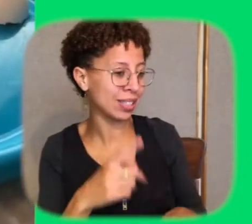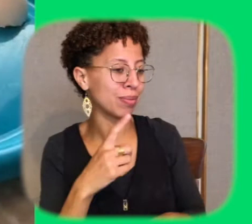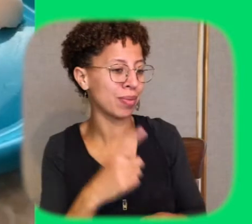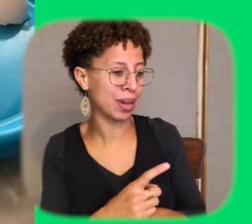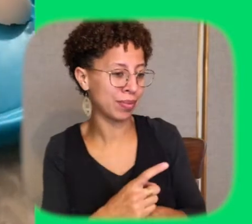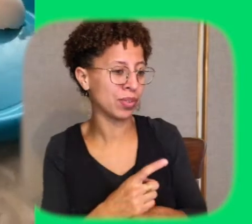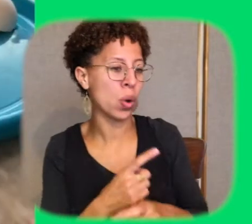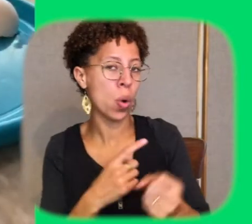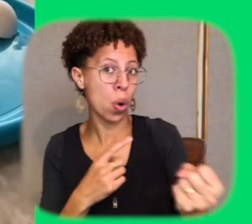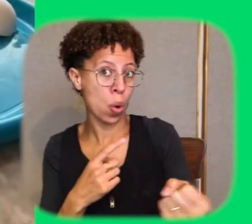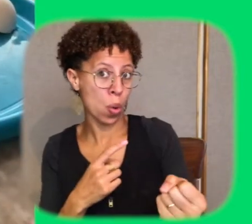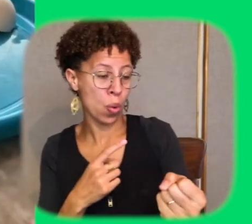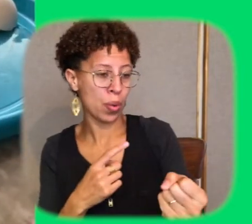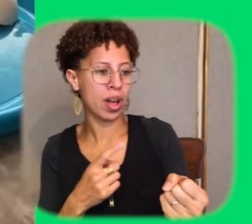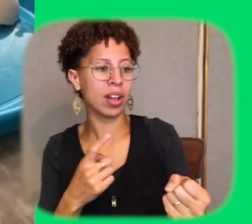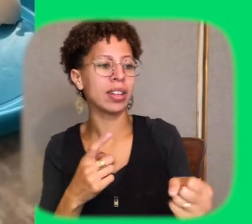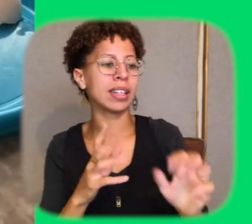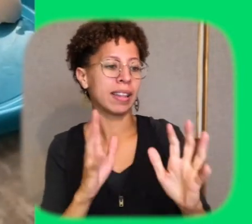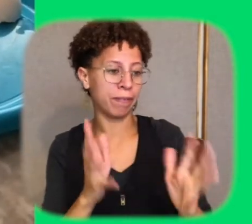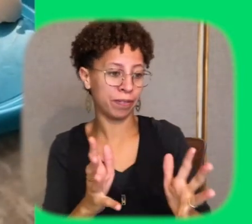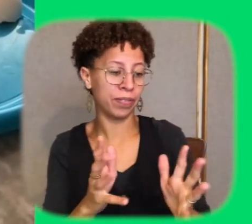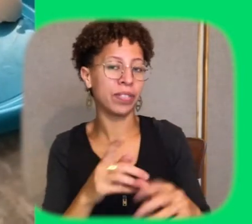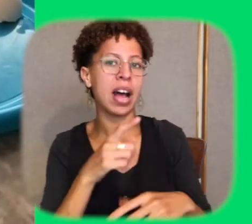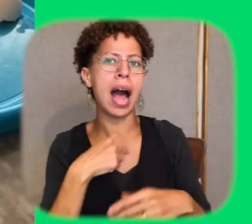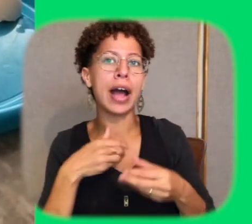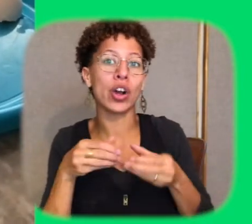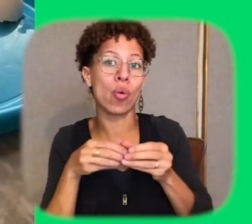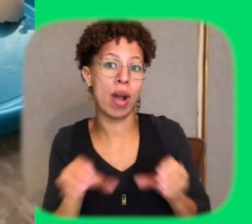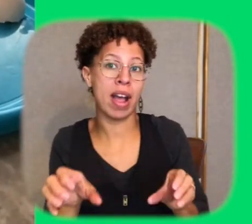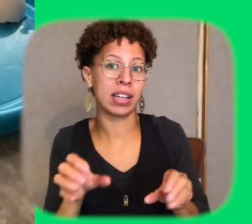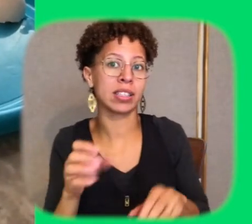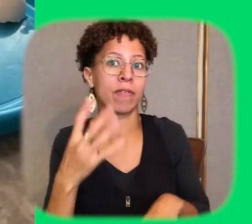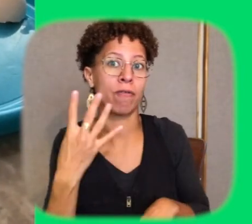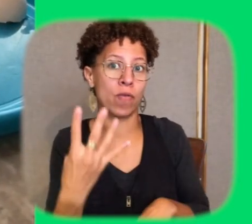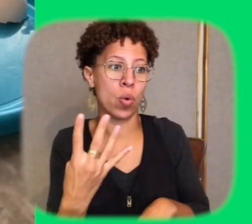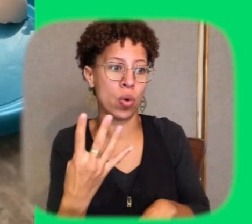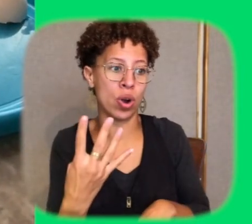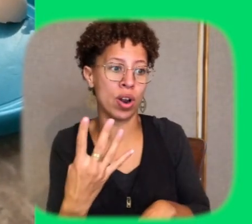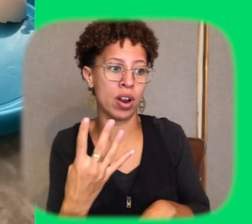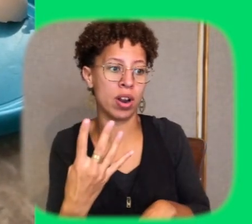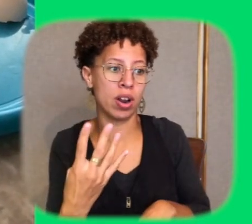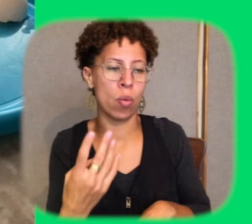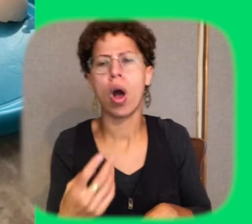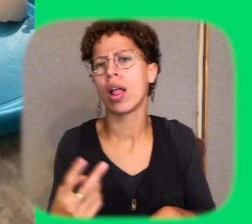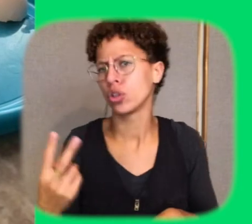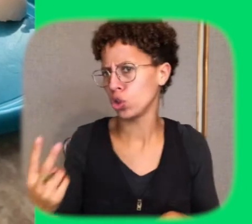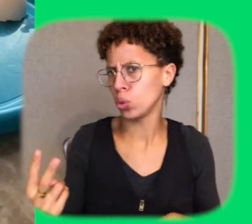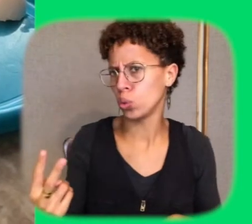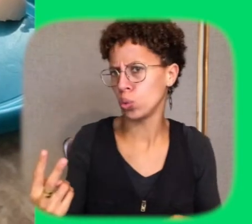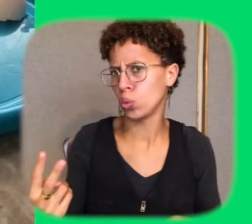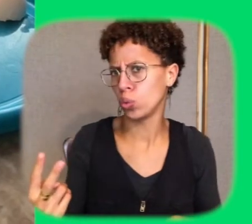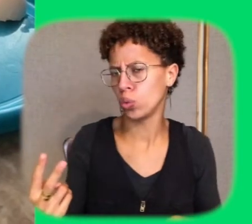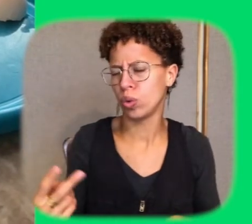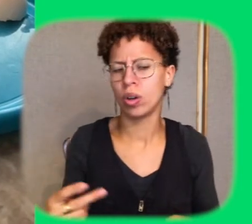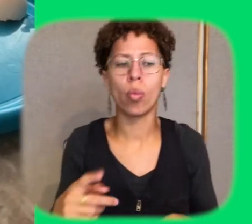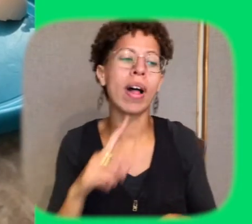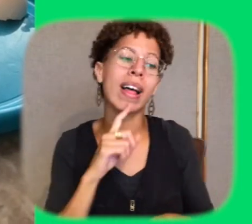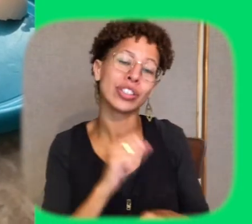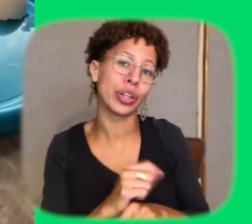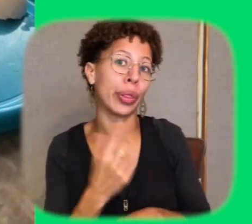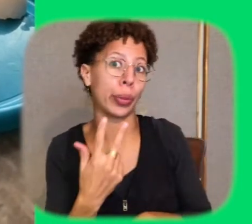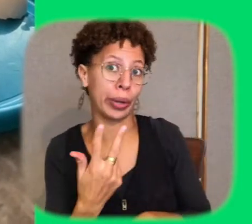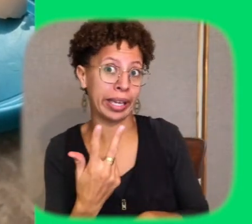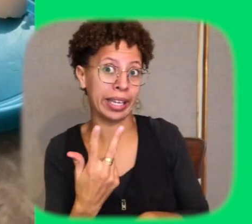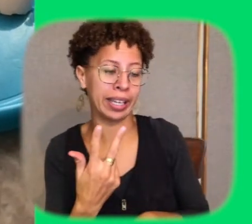4 eggs. Or just 2. Well, actually I cracked 3 because I had to get the halves